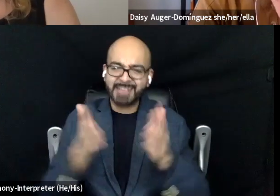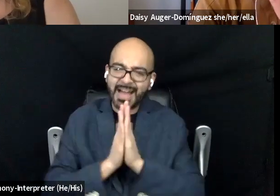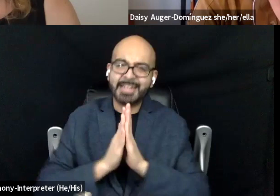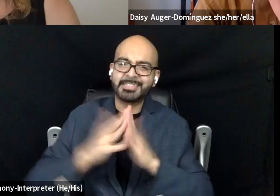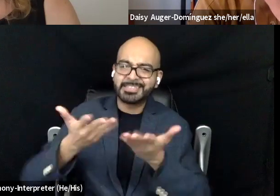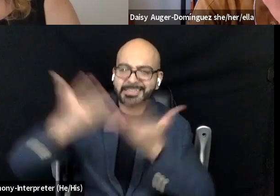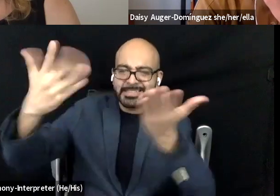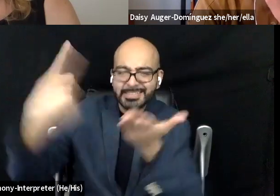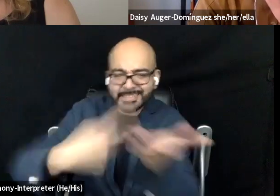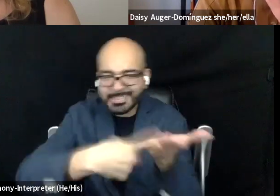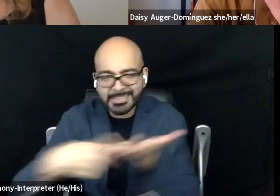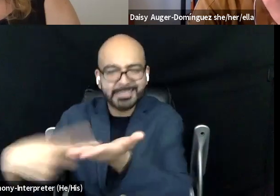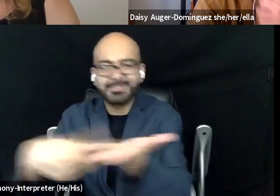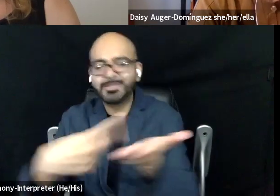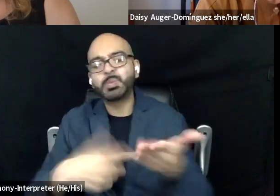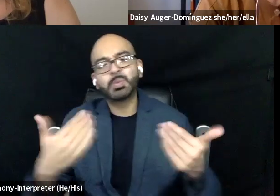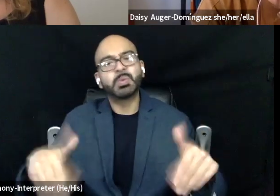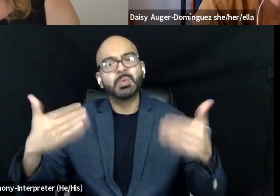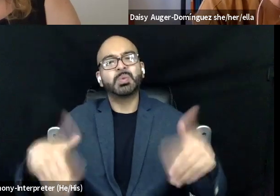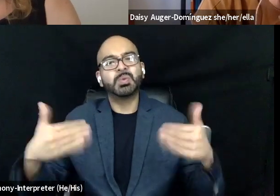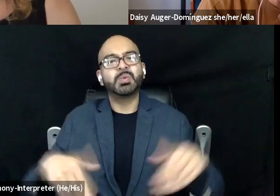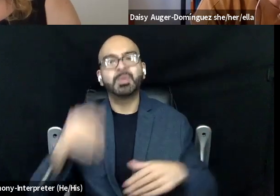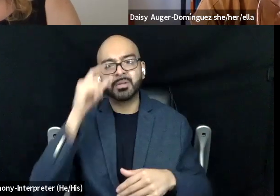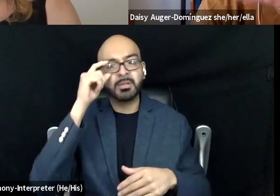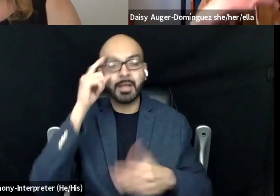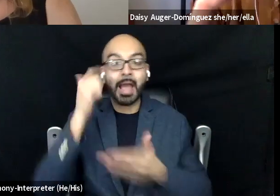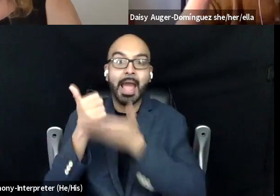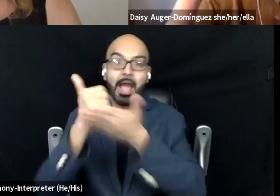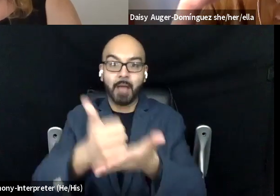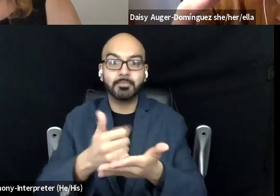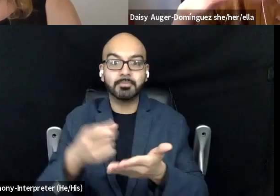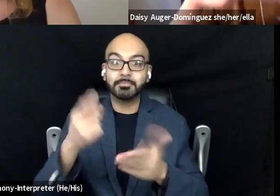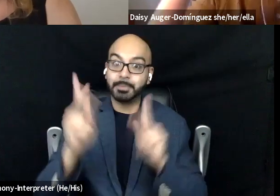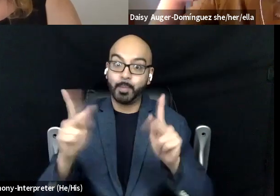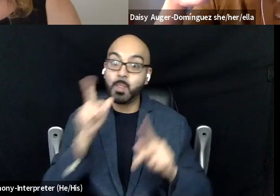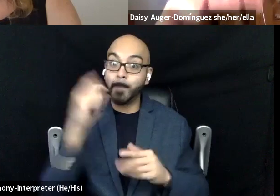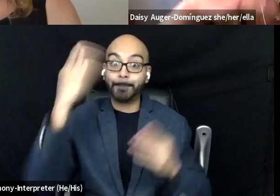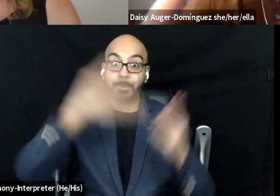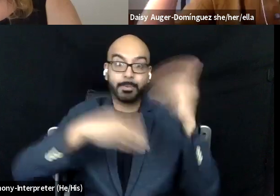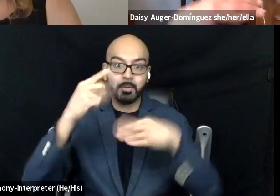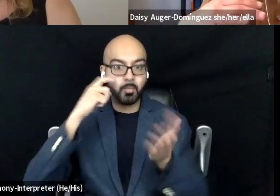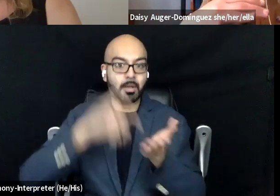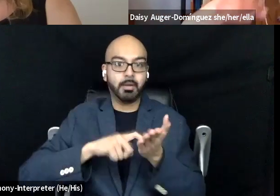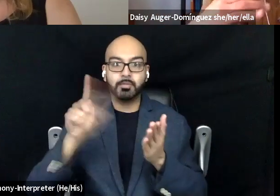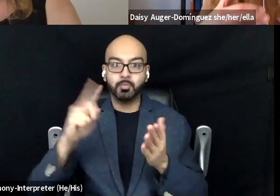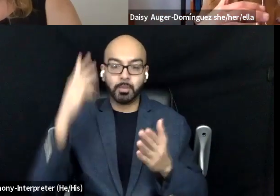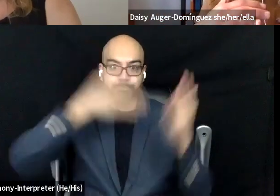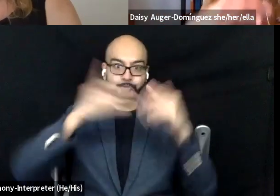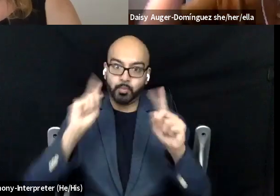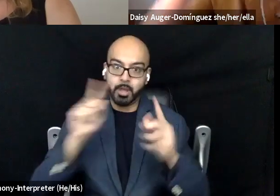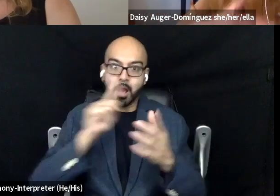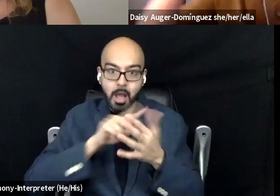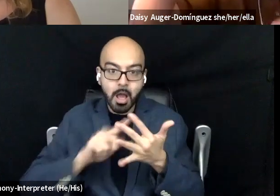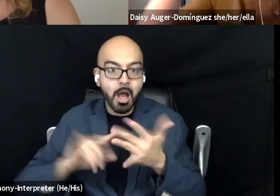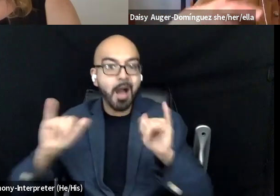It fundamentally requires you to recognize your personal blind spots and your organization's cultural and systemic sore spots.